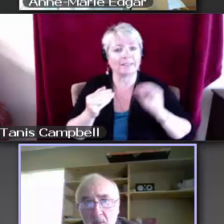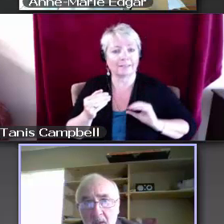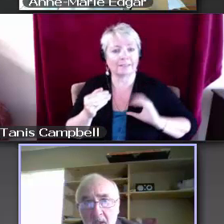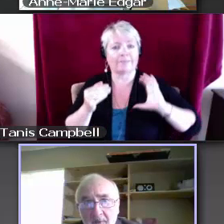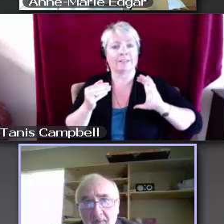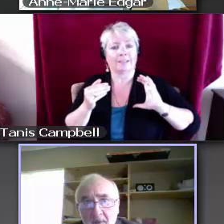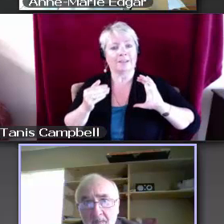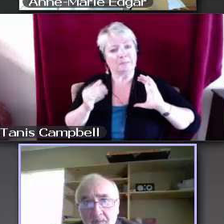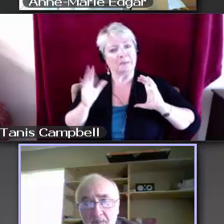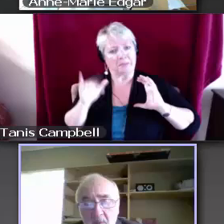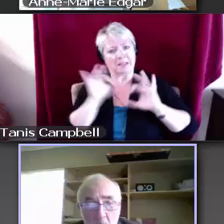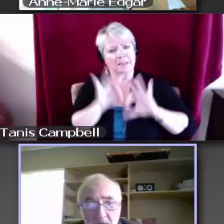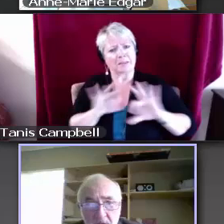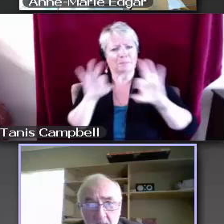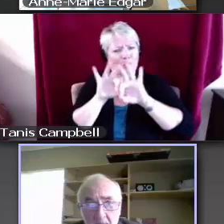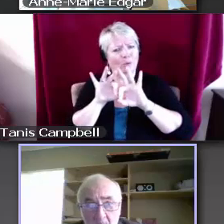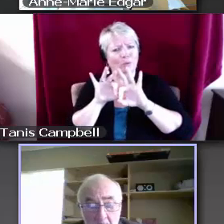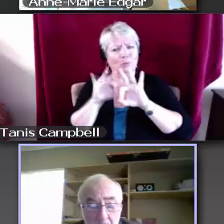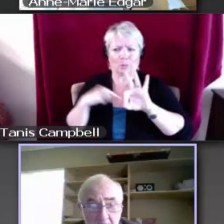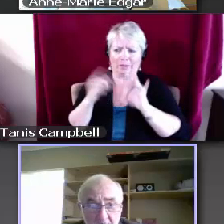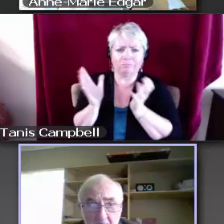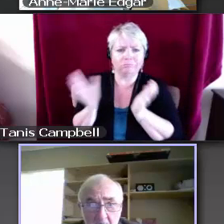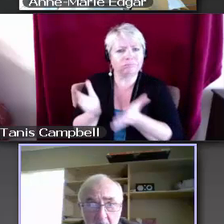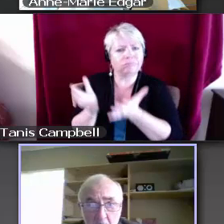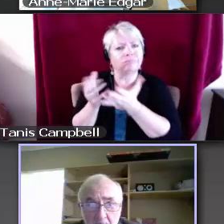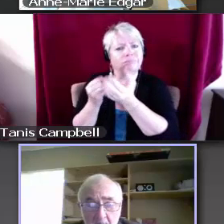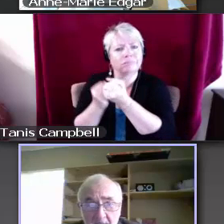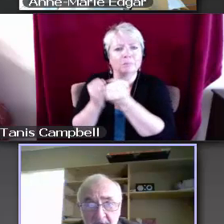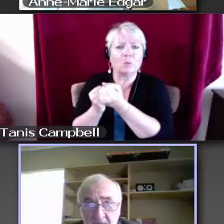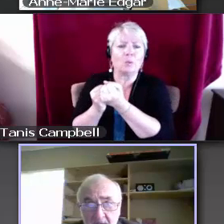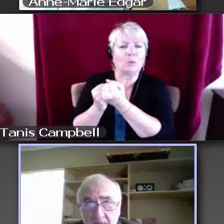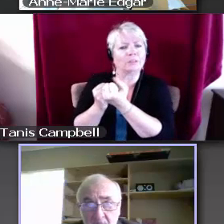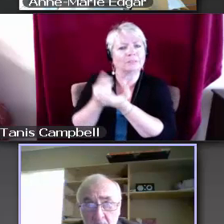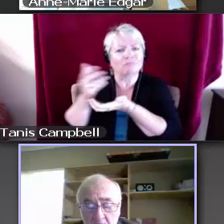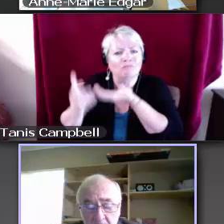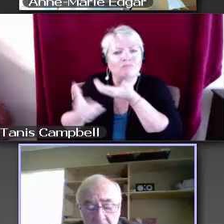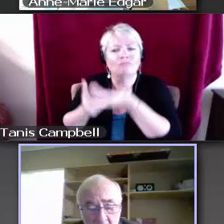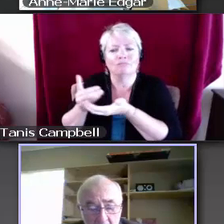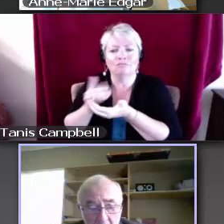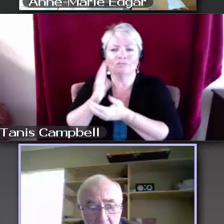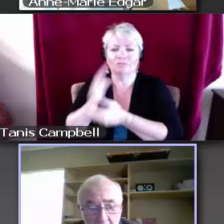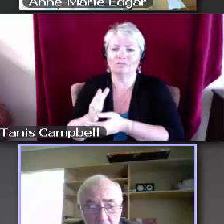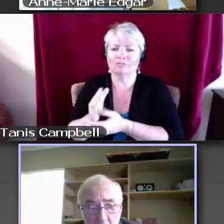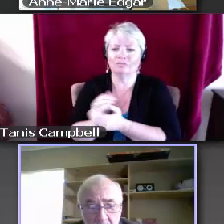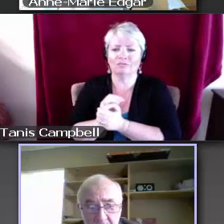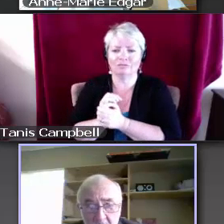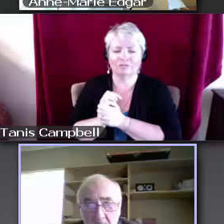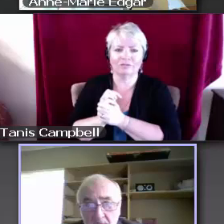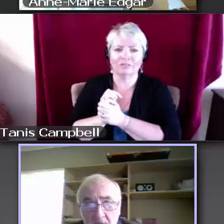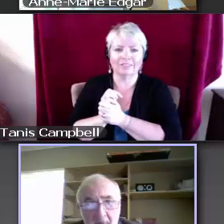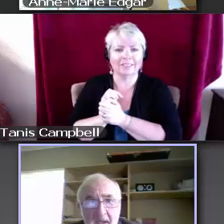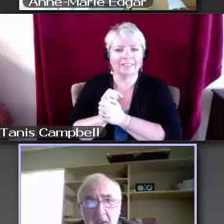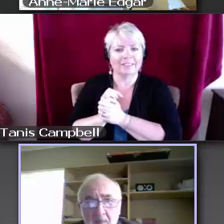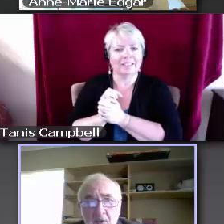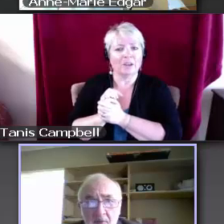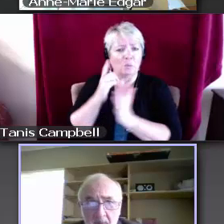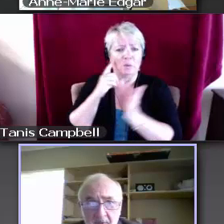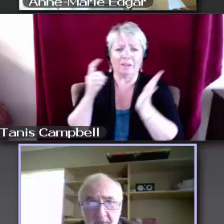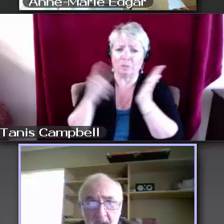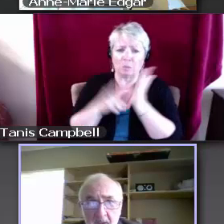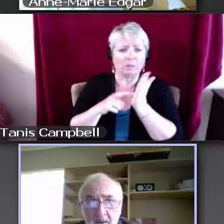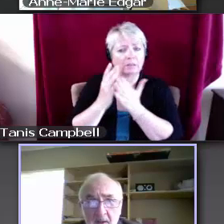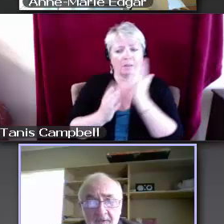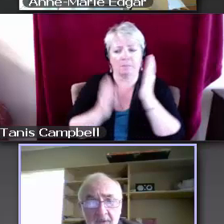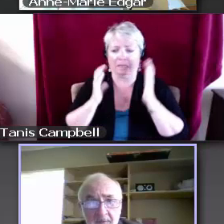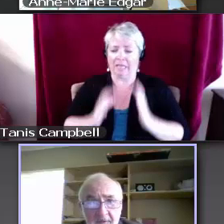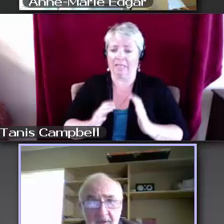that we have been watching and participating in over the last few years. We've seen dramatic